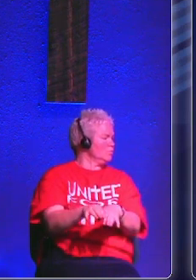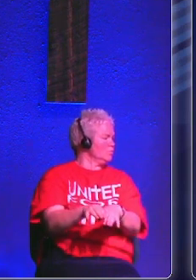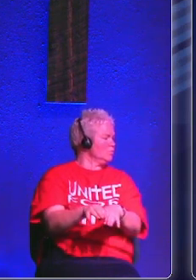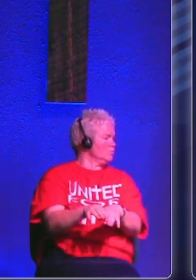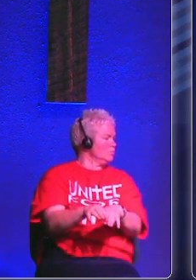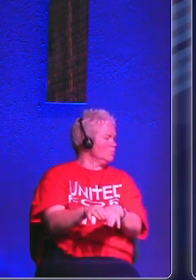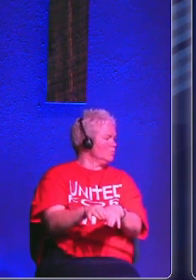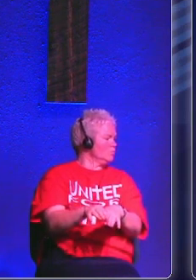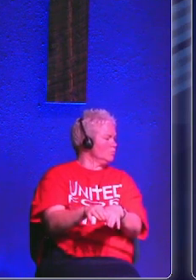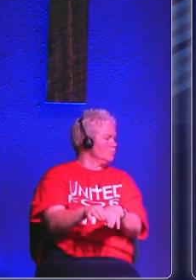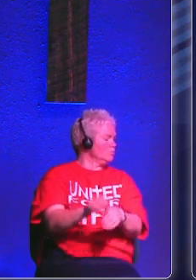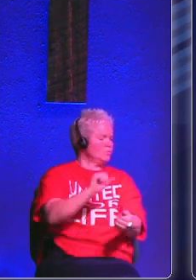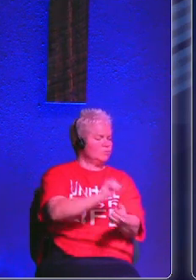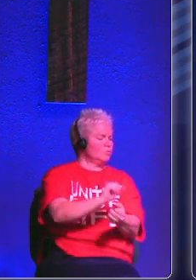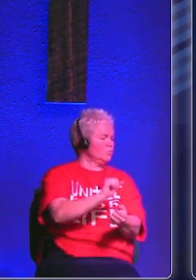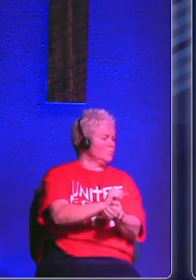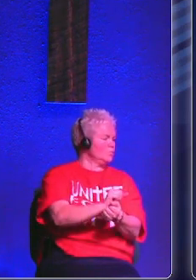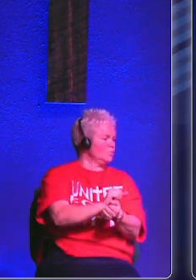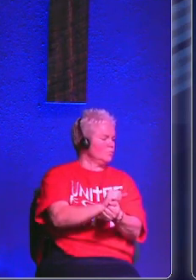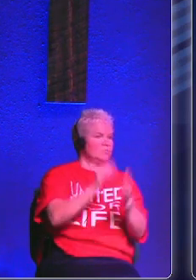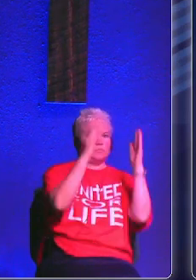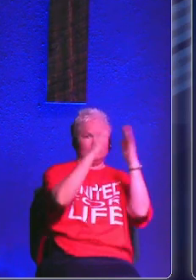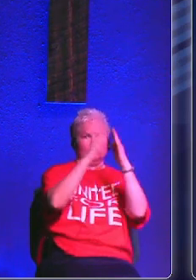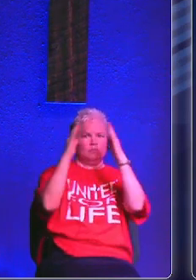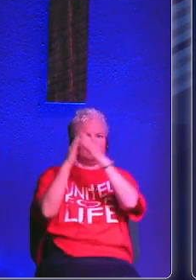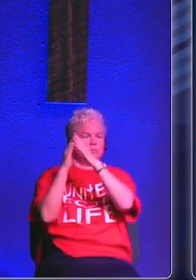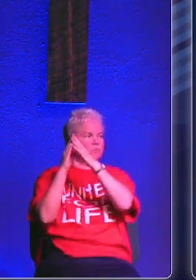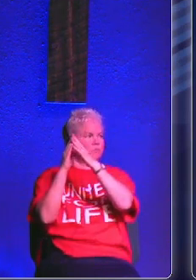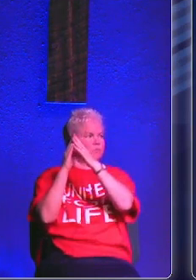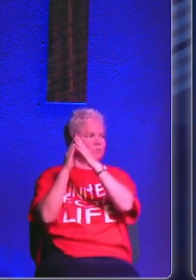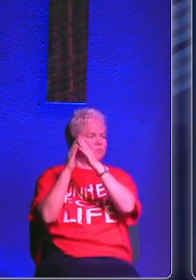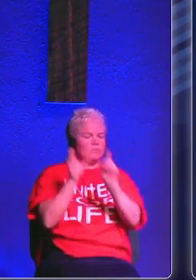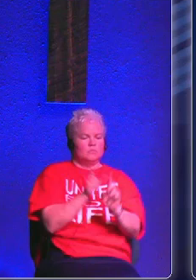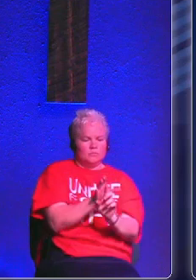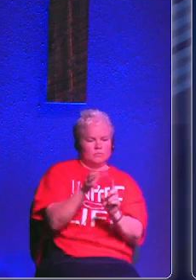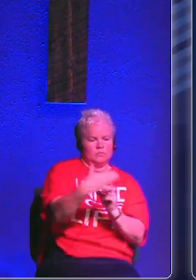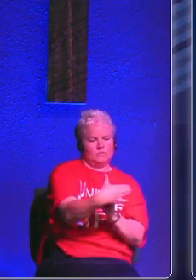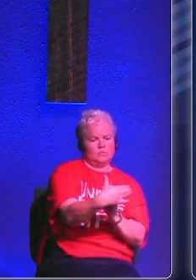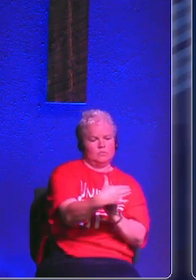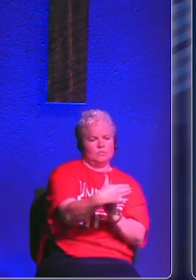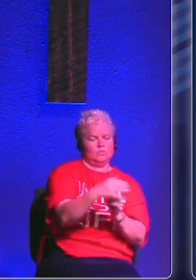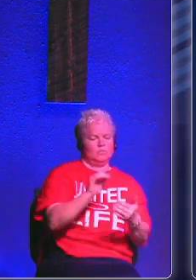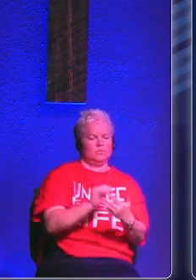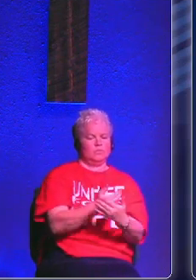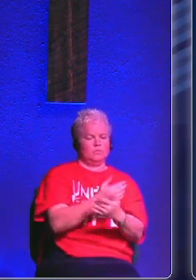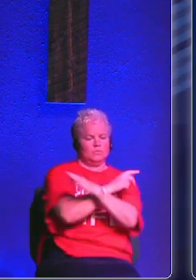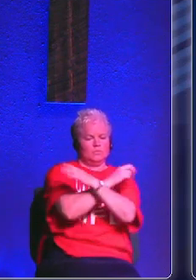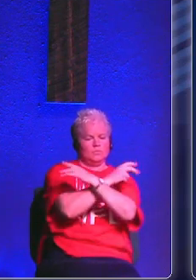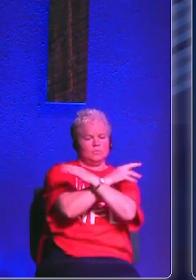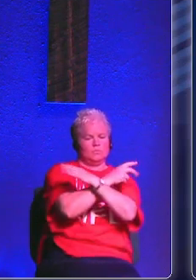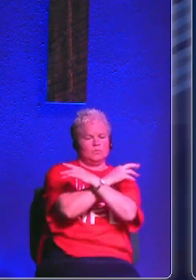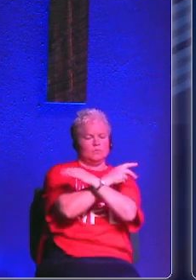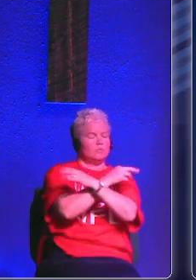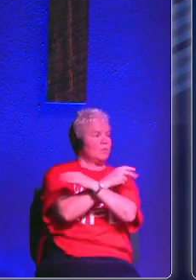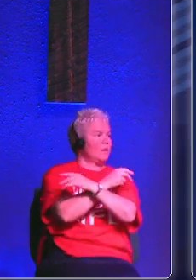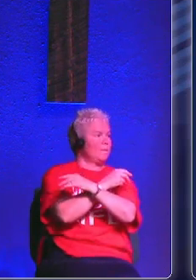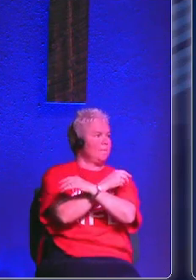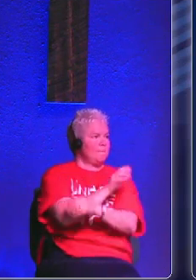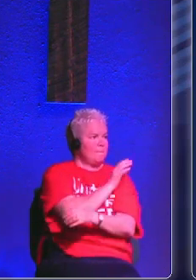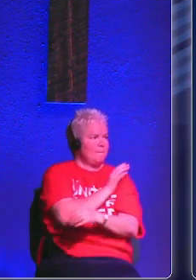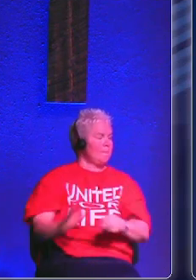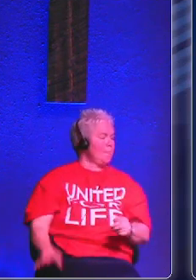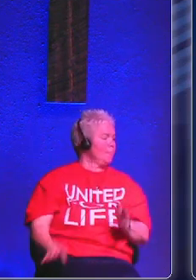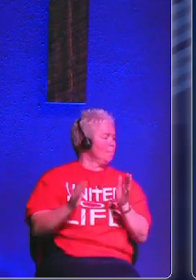opinions and what the society is pushing at us and what the news media is telling us and, oh,